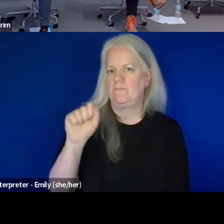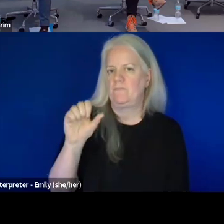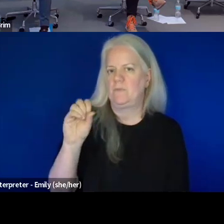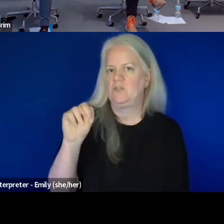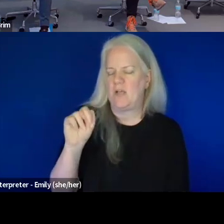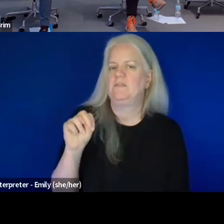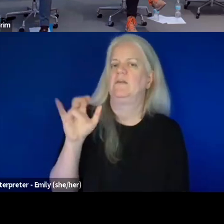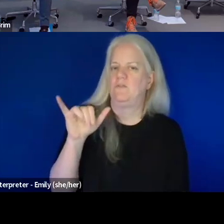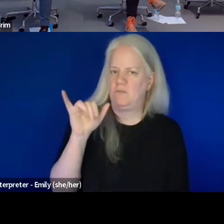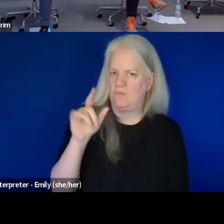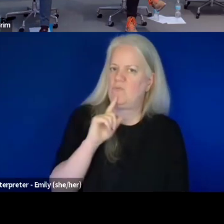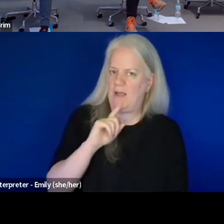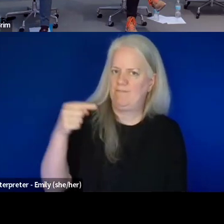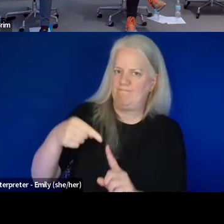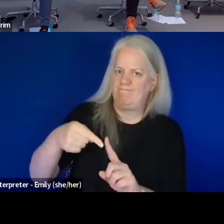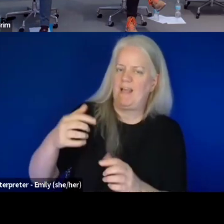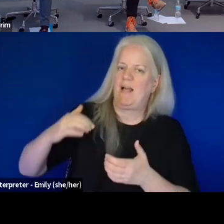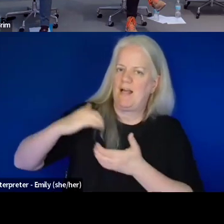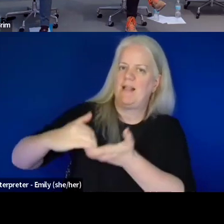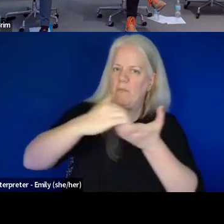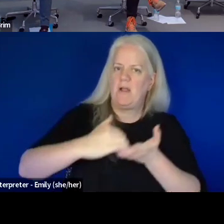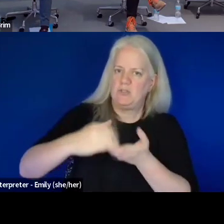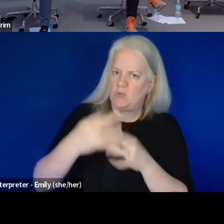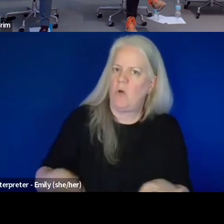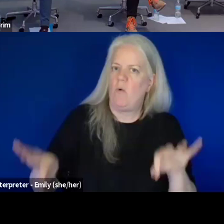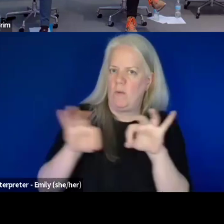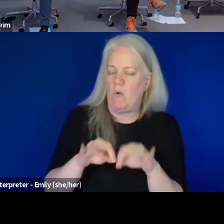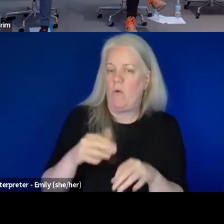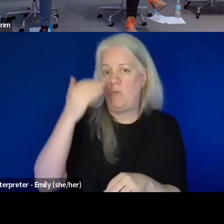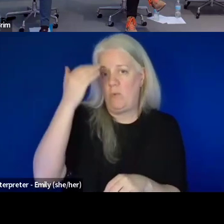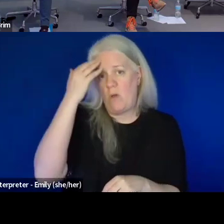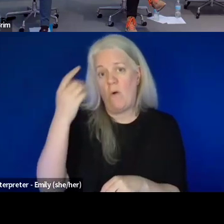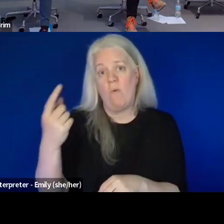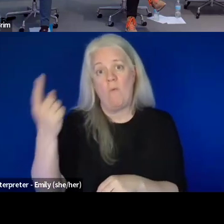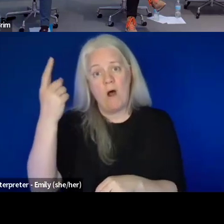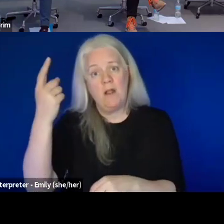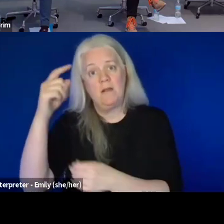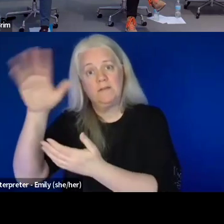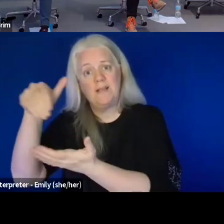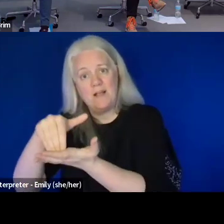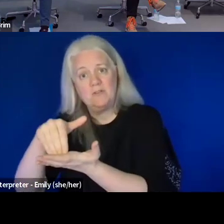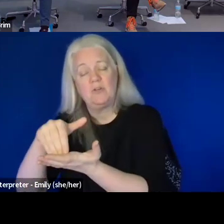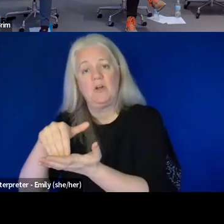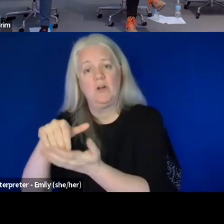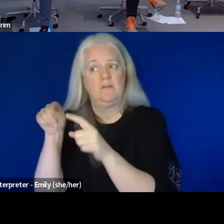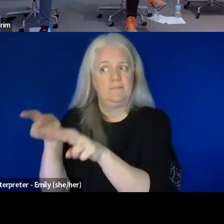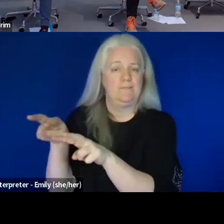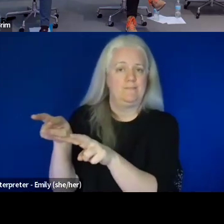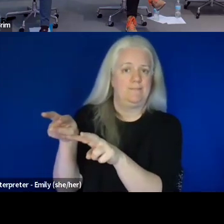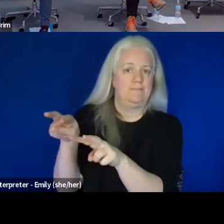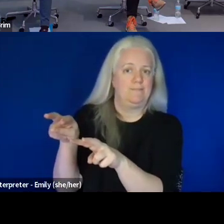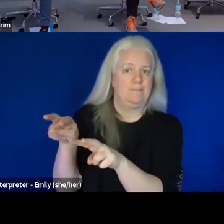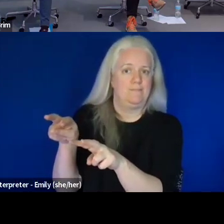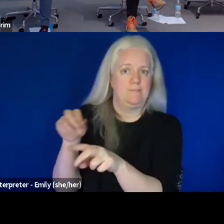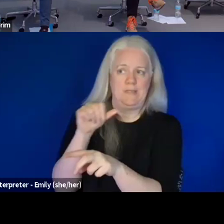these collaborations, right? So we know that one institution or one center is unlikely to provide all